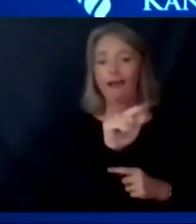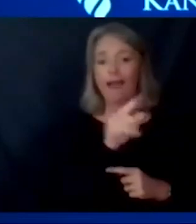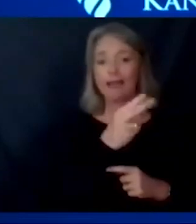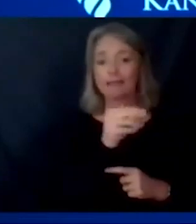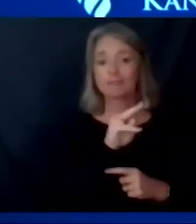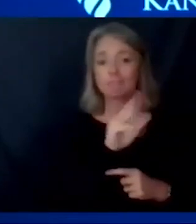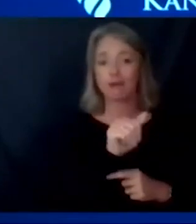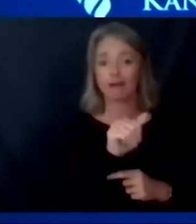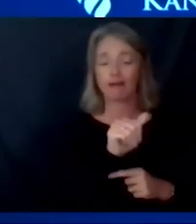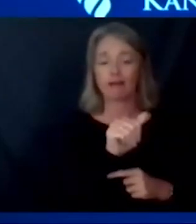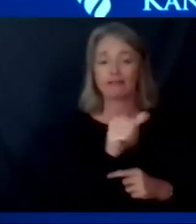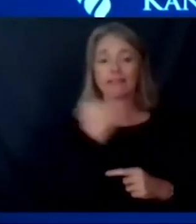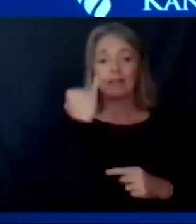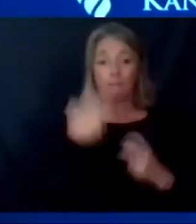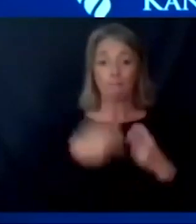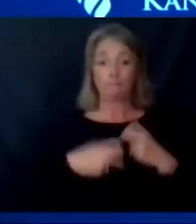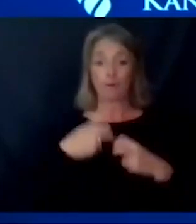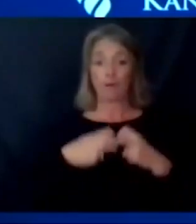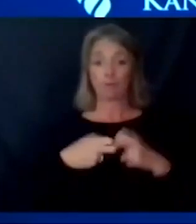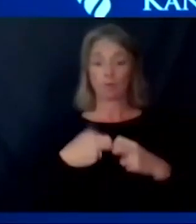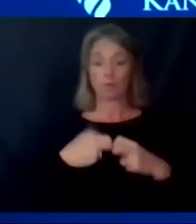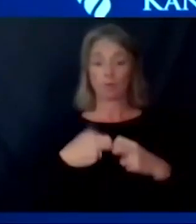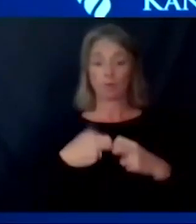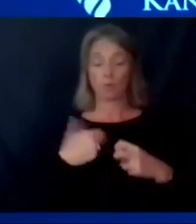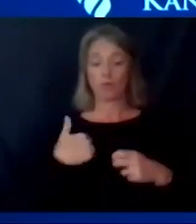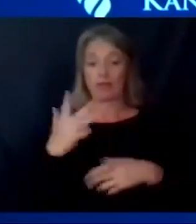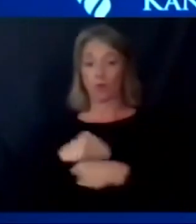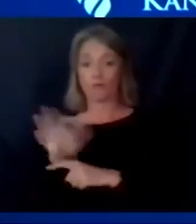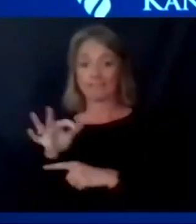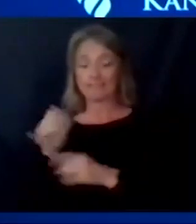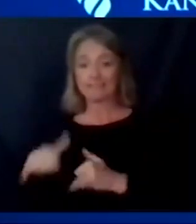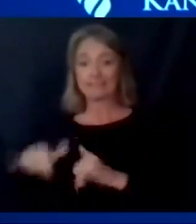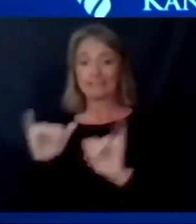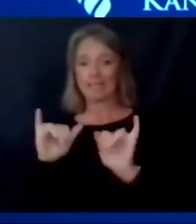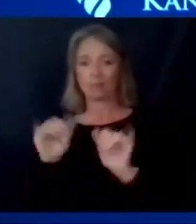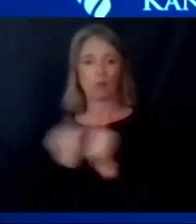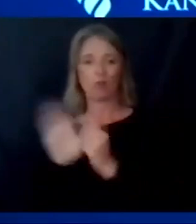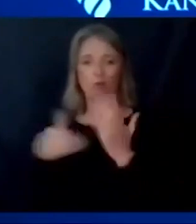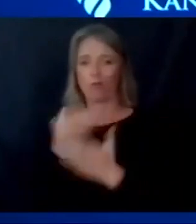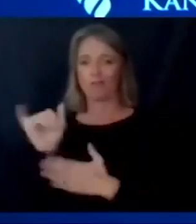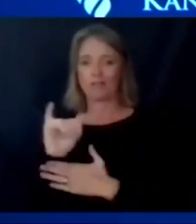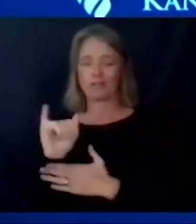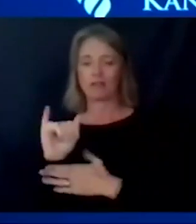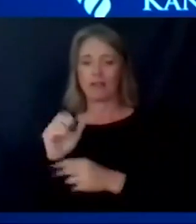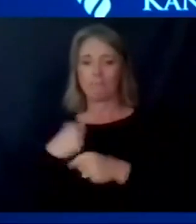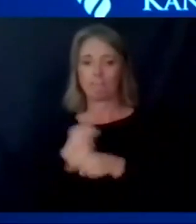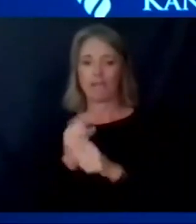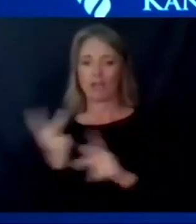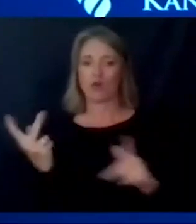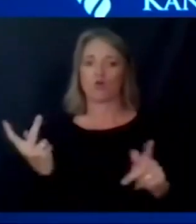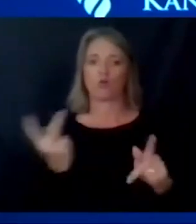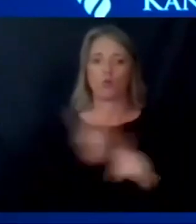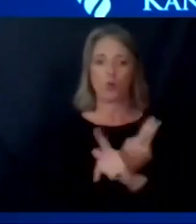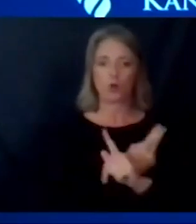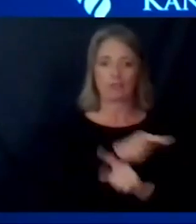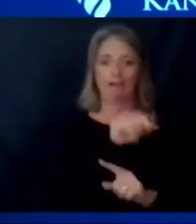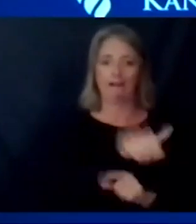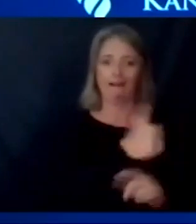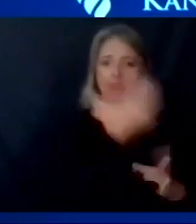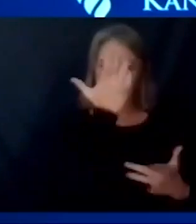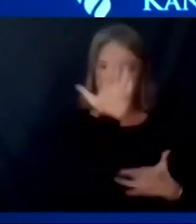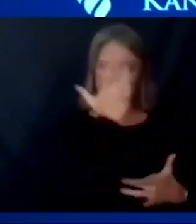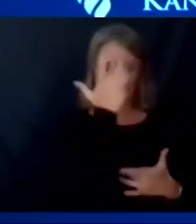like COVID-19, as with any infection, it will make worse your underlying disease. Now, again, that's true for any